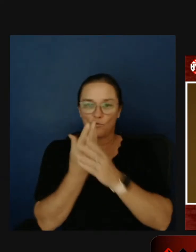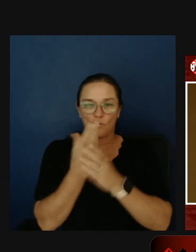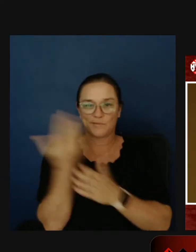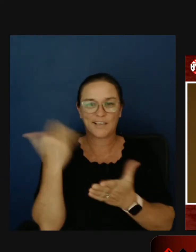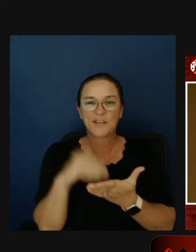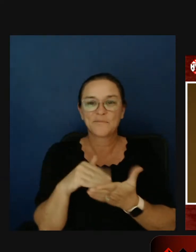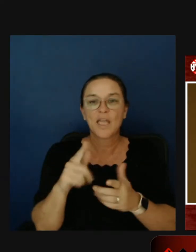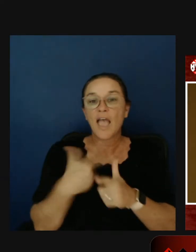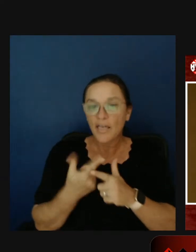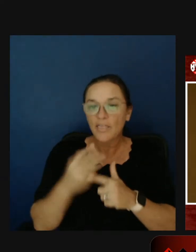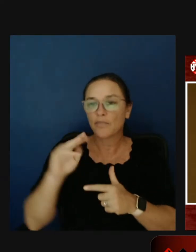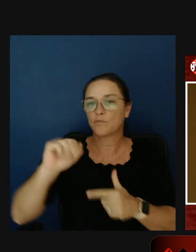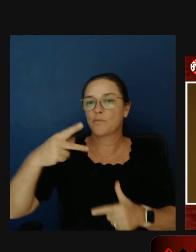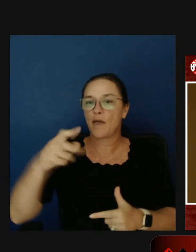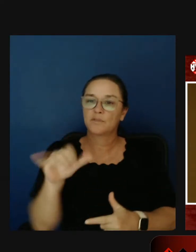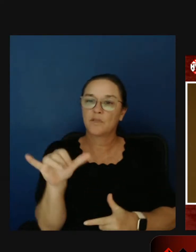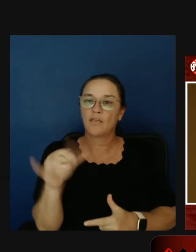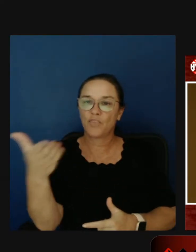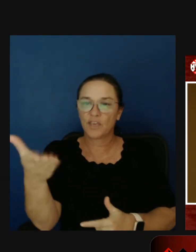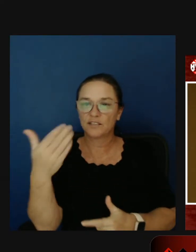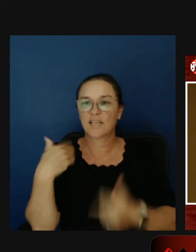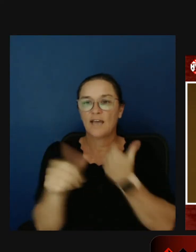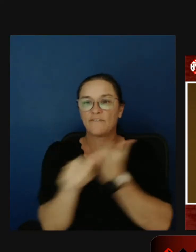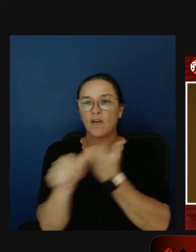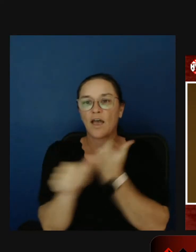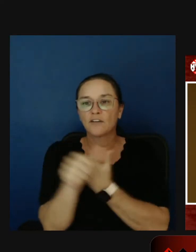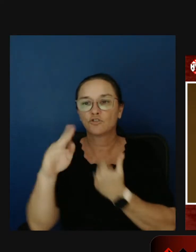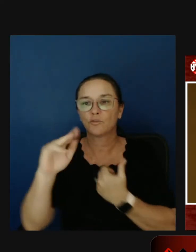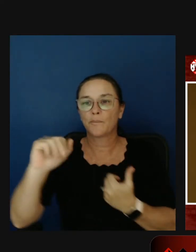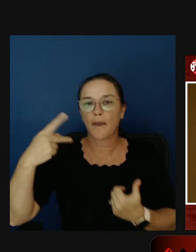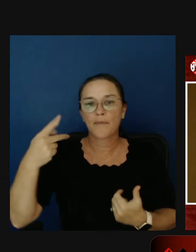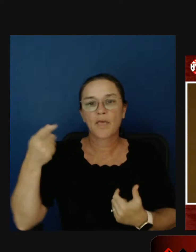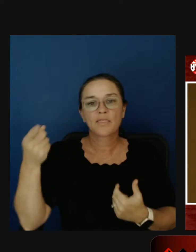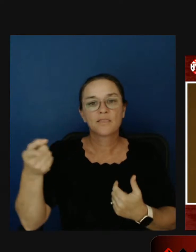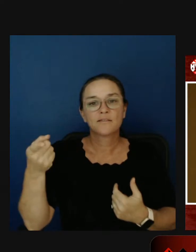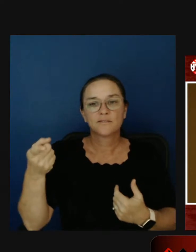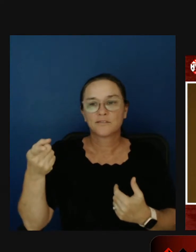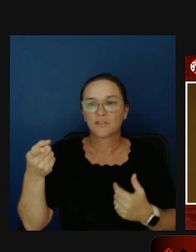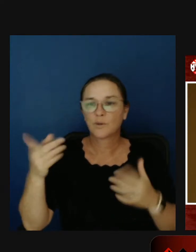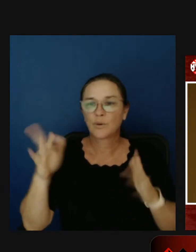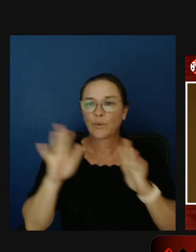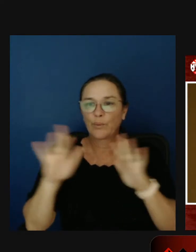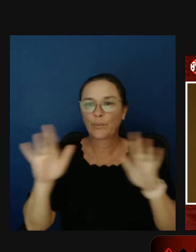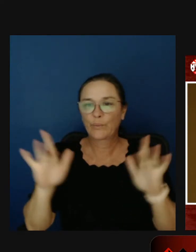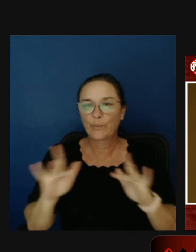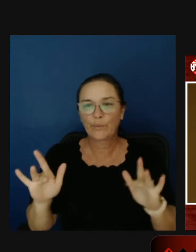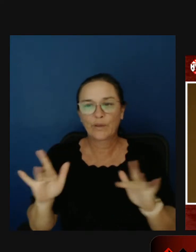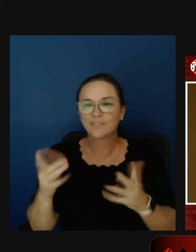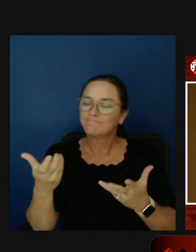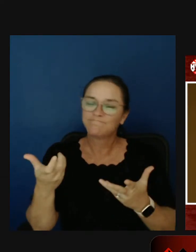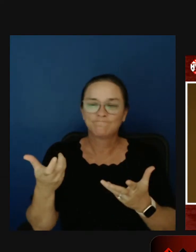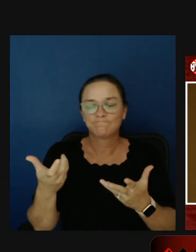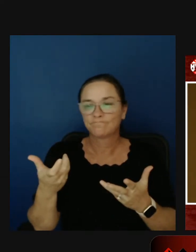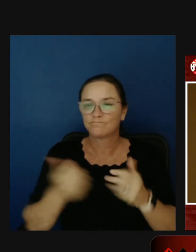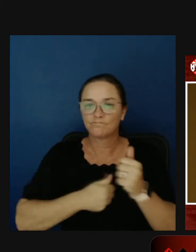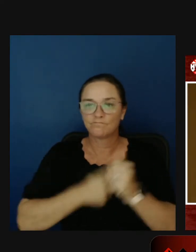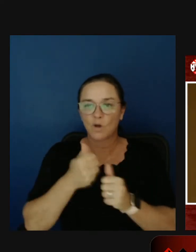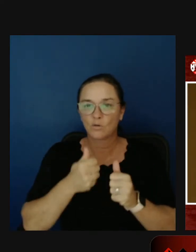And then there's maps like this. This is a hazard map, and as you can see, this is a very plain map. Most of this is just right